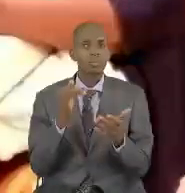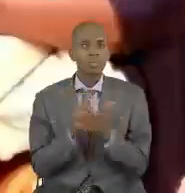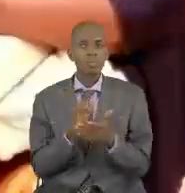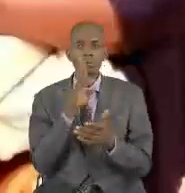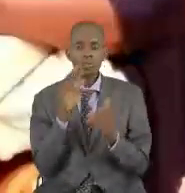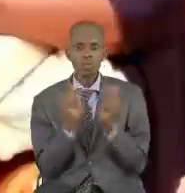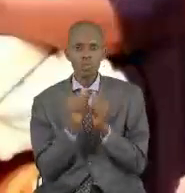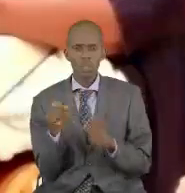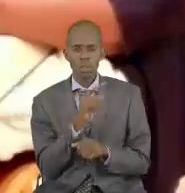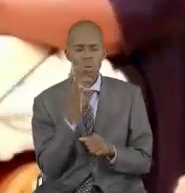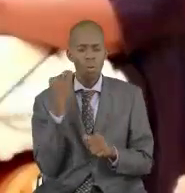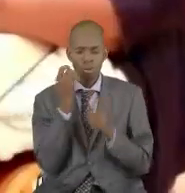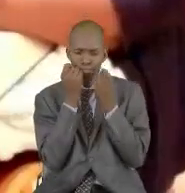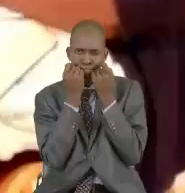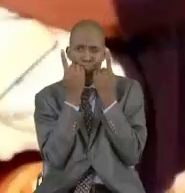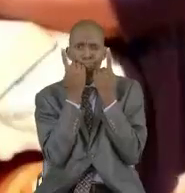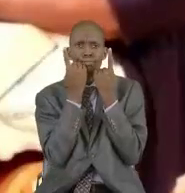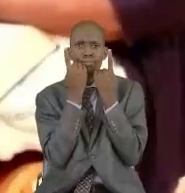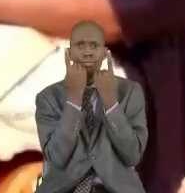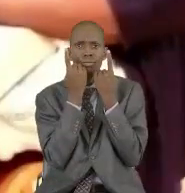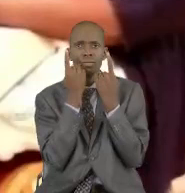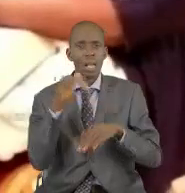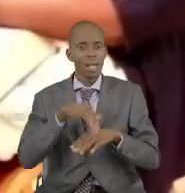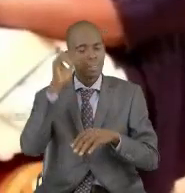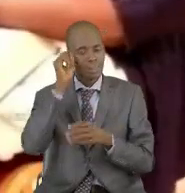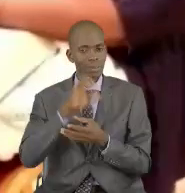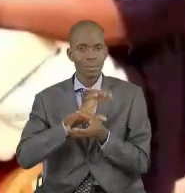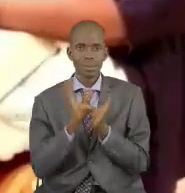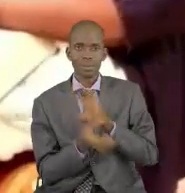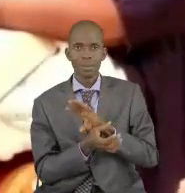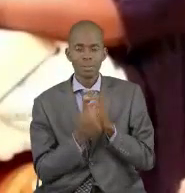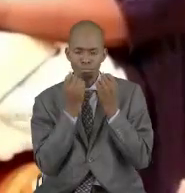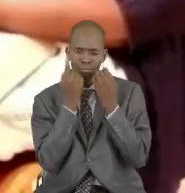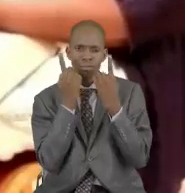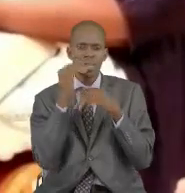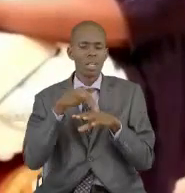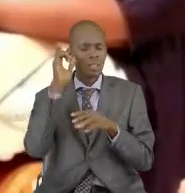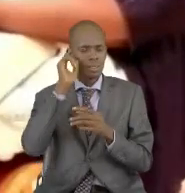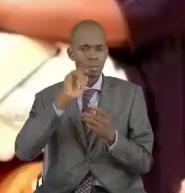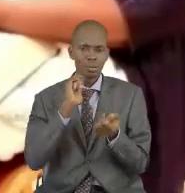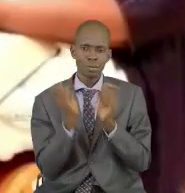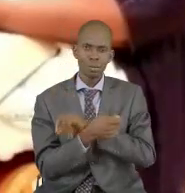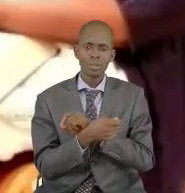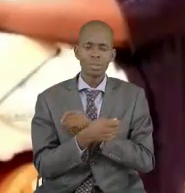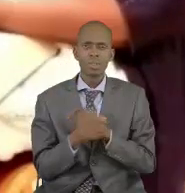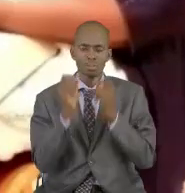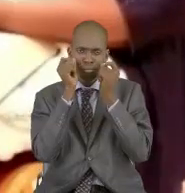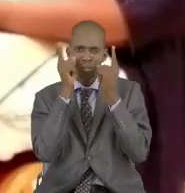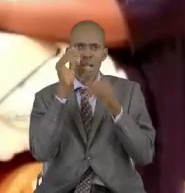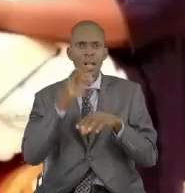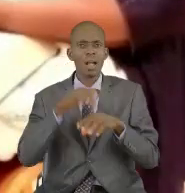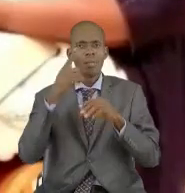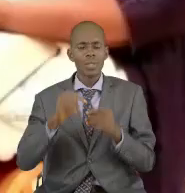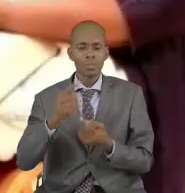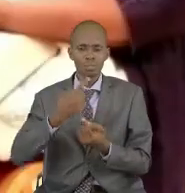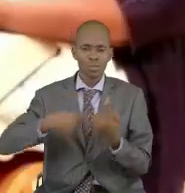amazed. Amazed at the conversion, amazed at the turning around, amazed at the grace of God